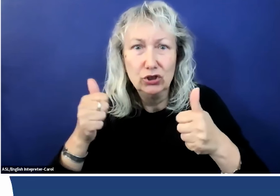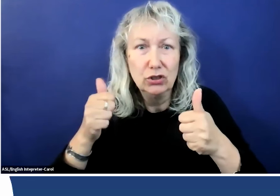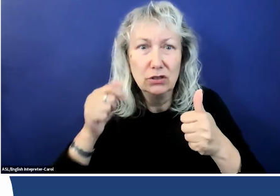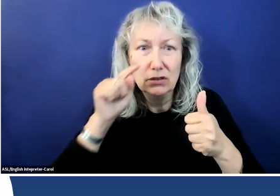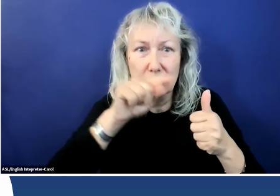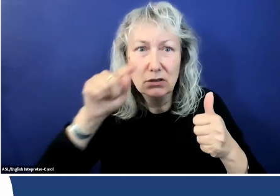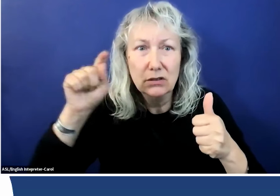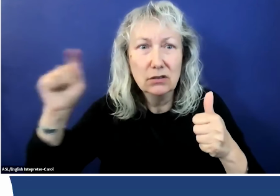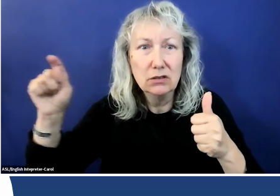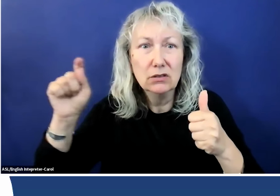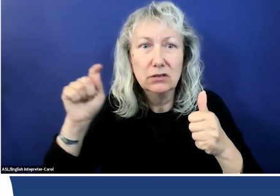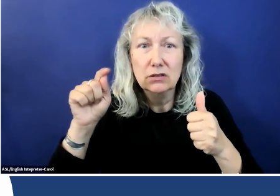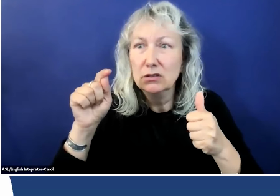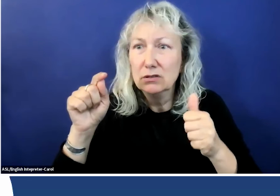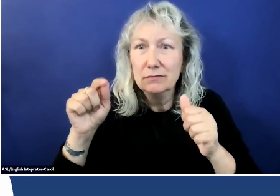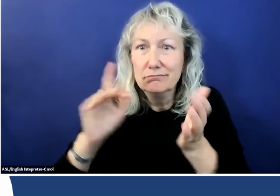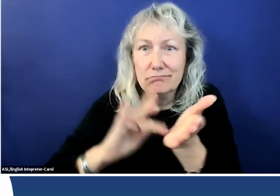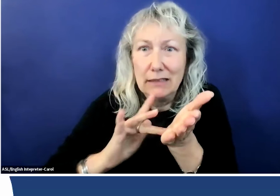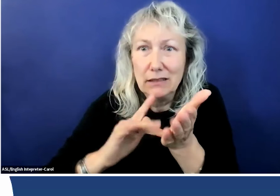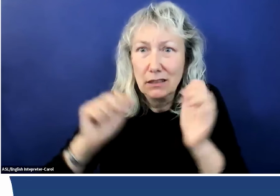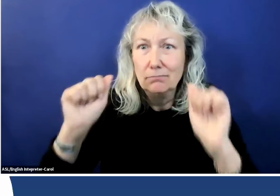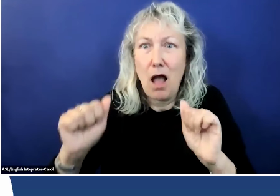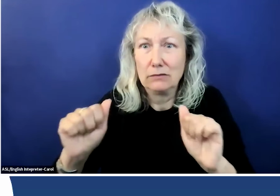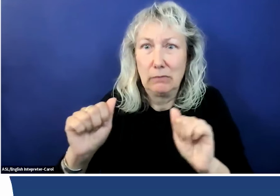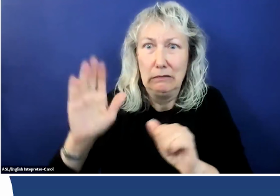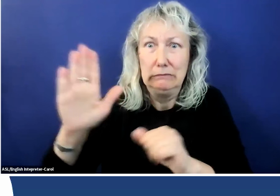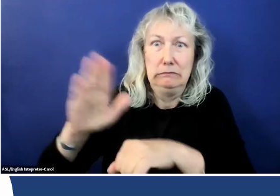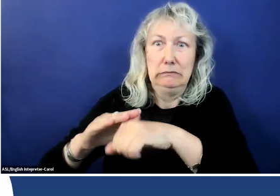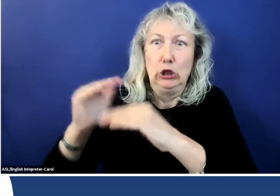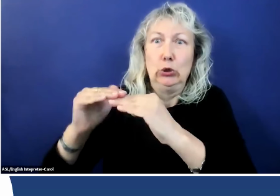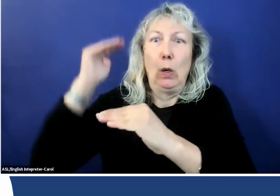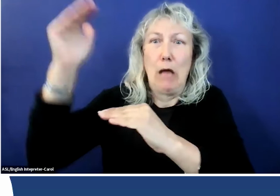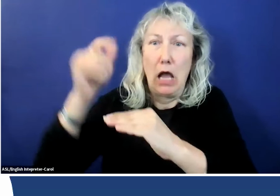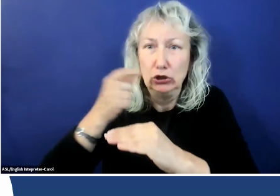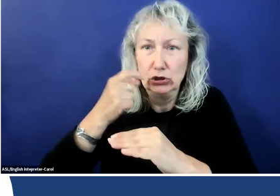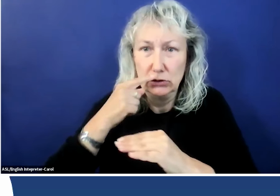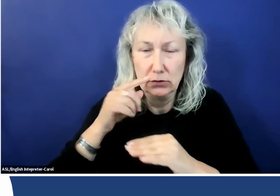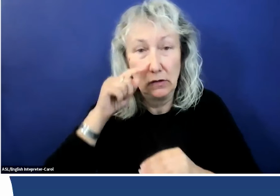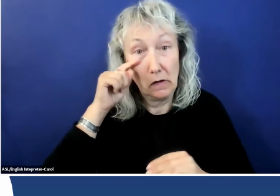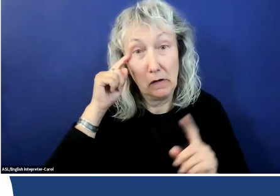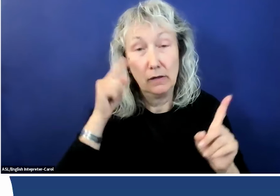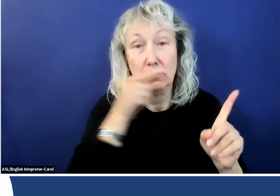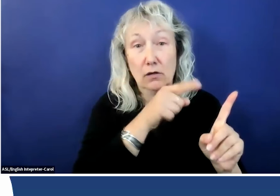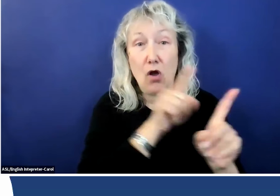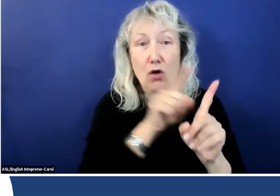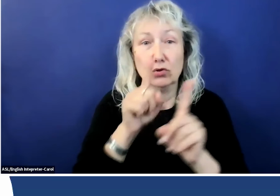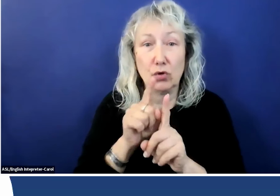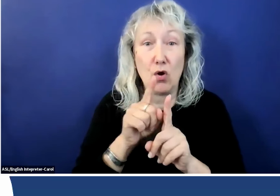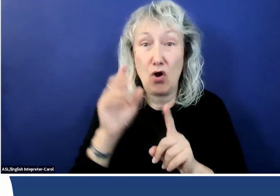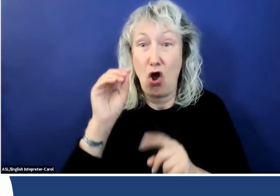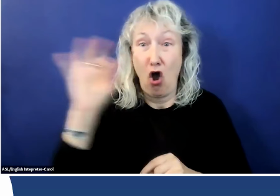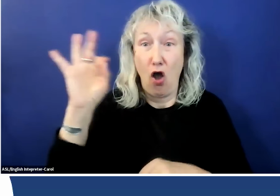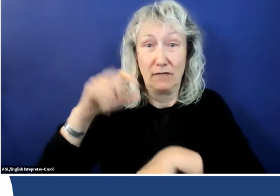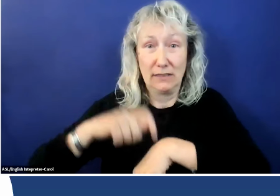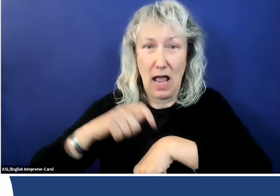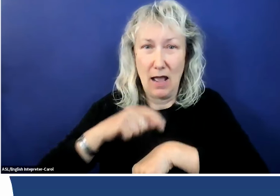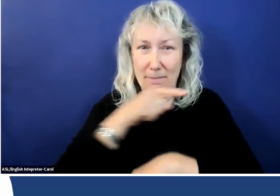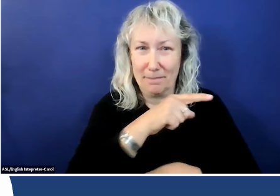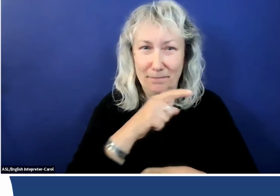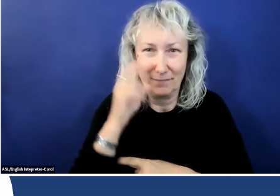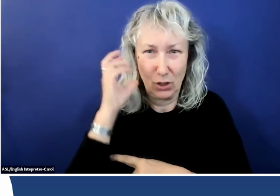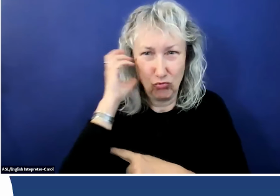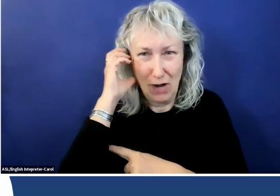prescribing. In her time away from work, she is a technician level ham radio operator, off-road